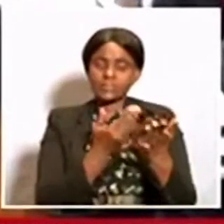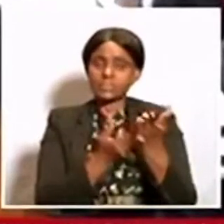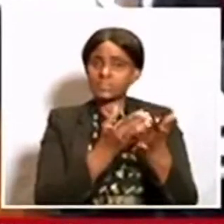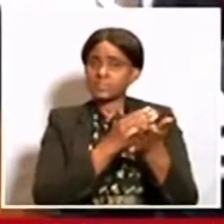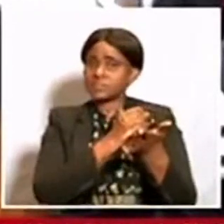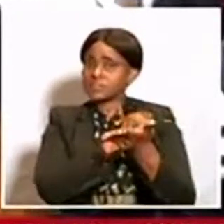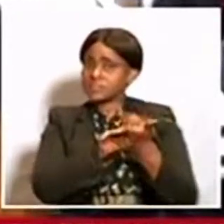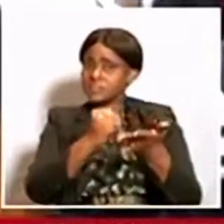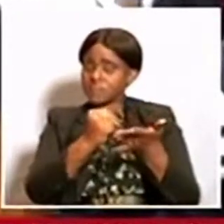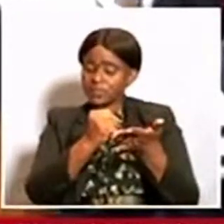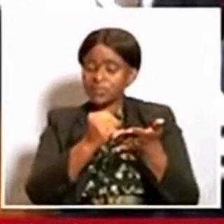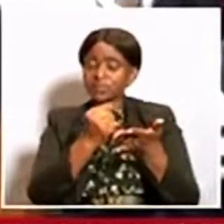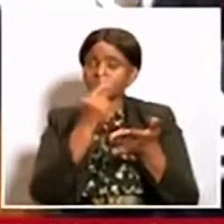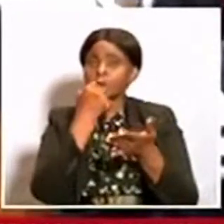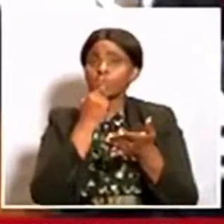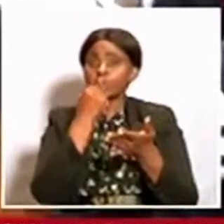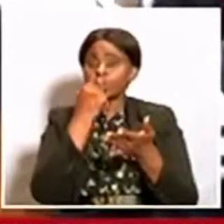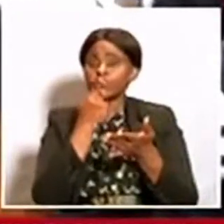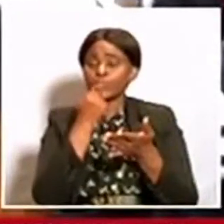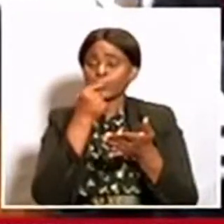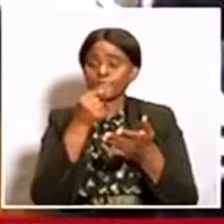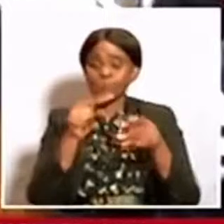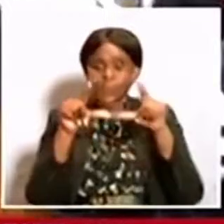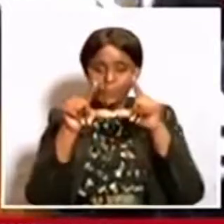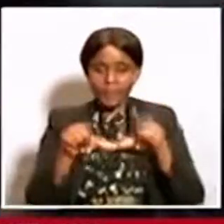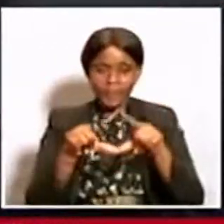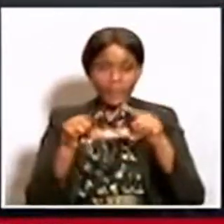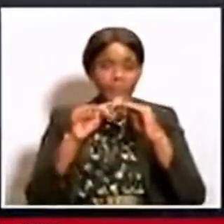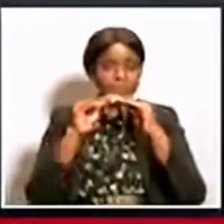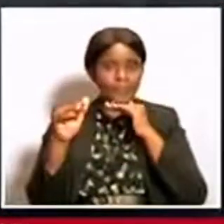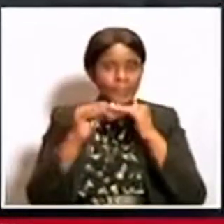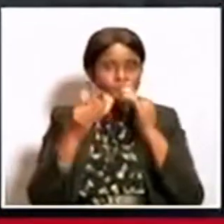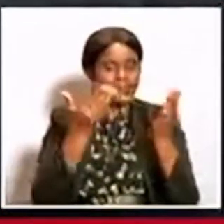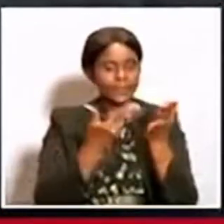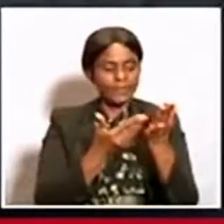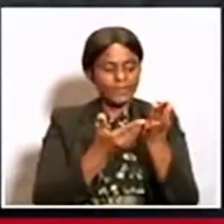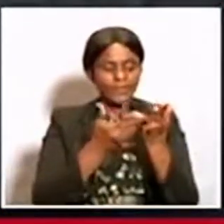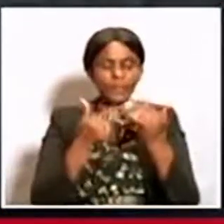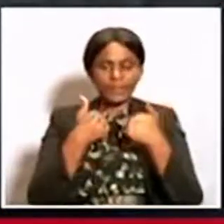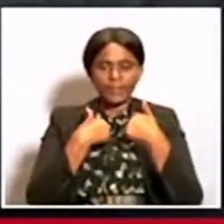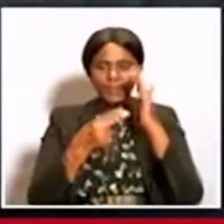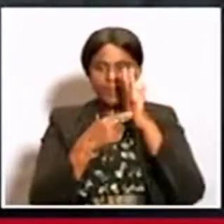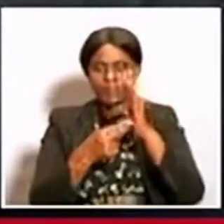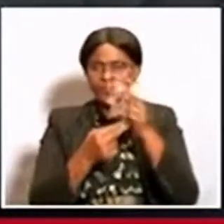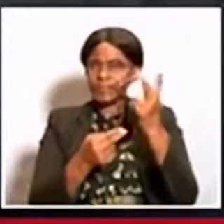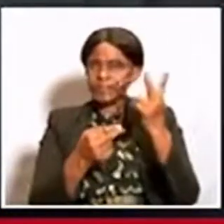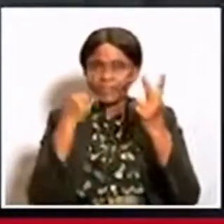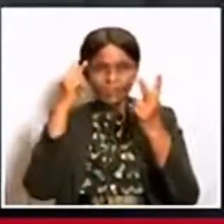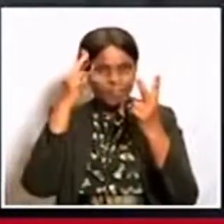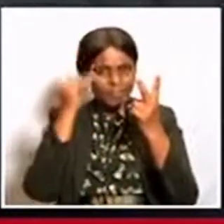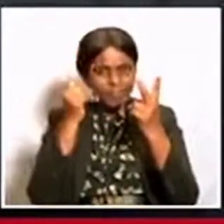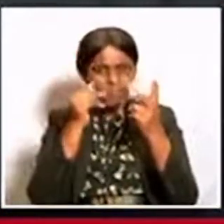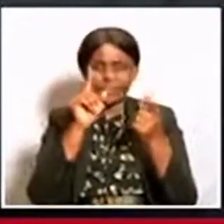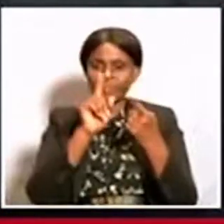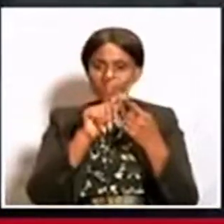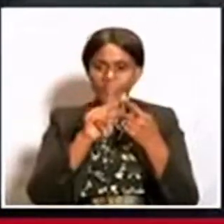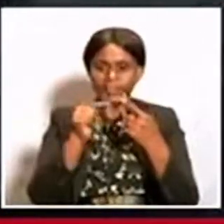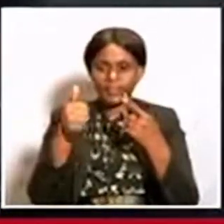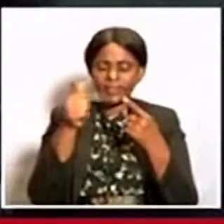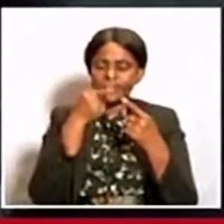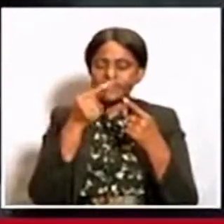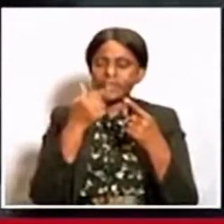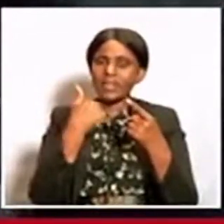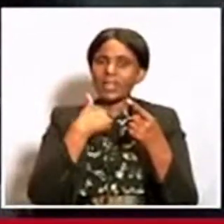statement insinuates that the low levels, actually here, they have indicated two reasons. One, they've